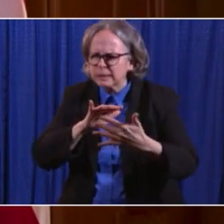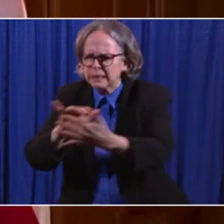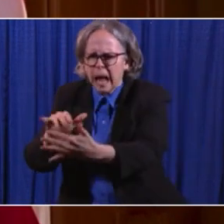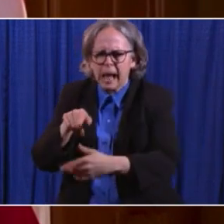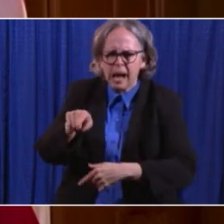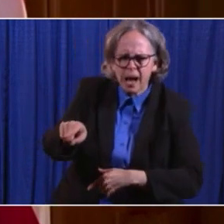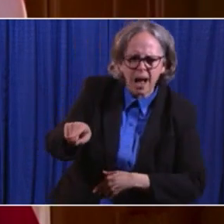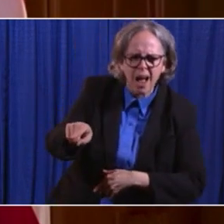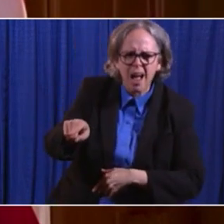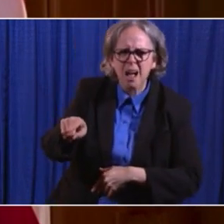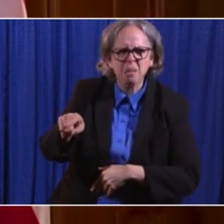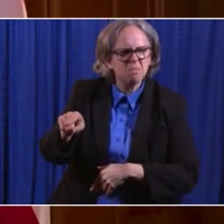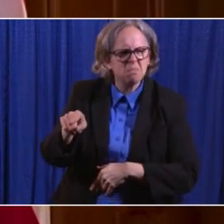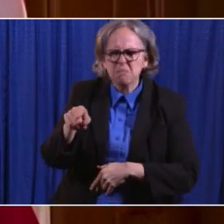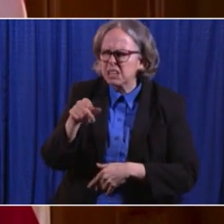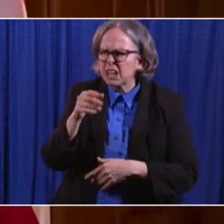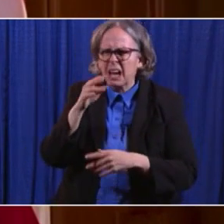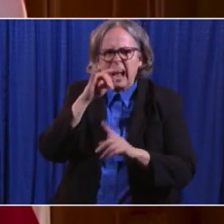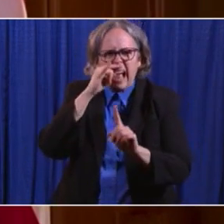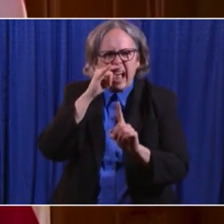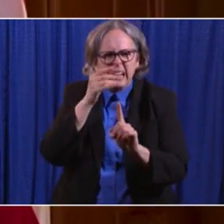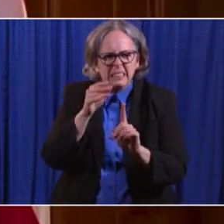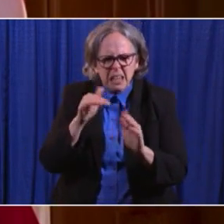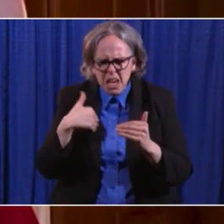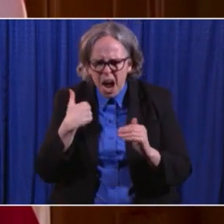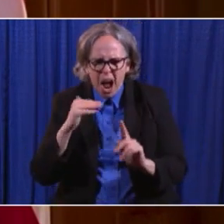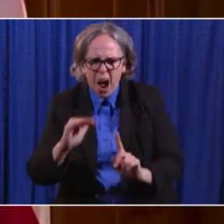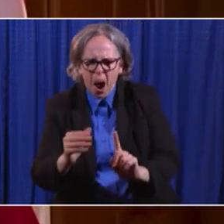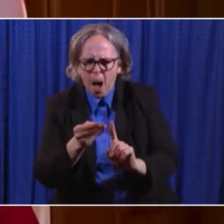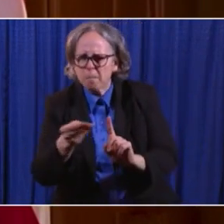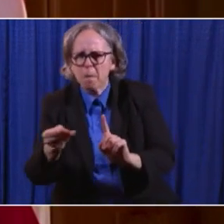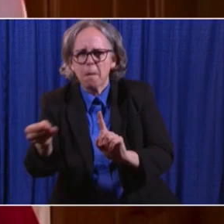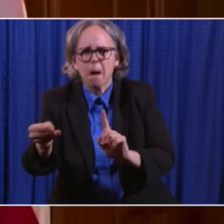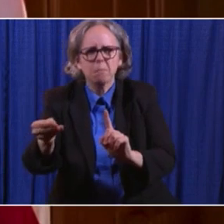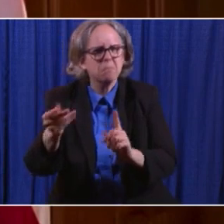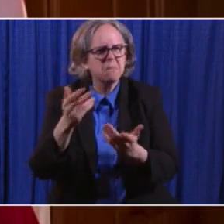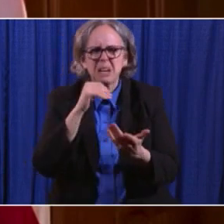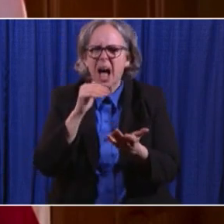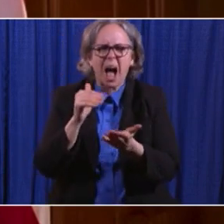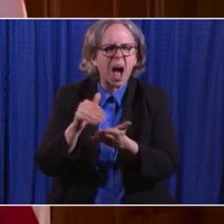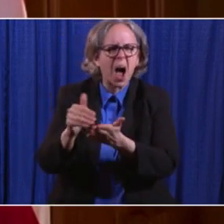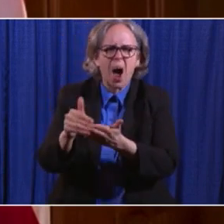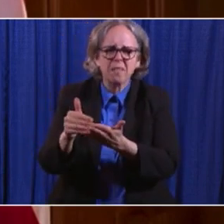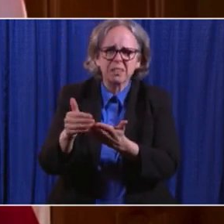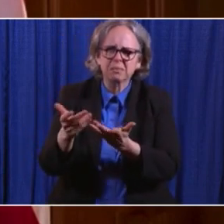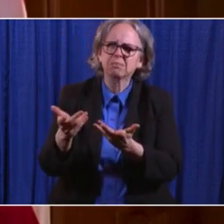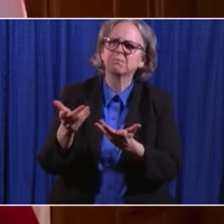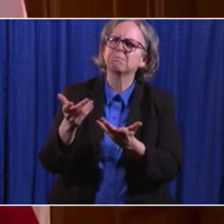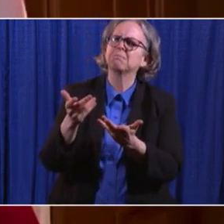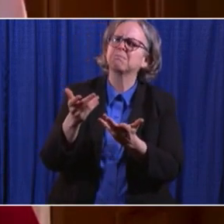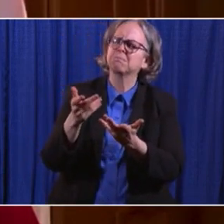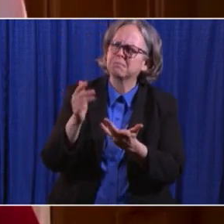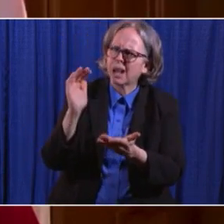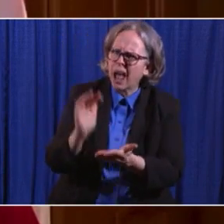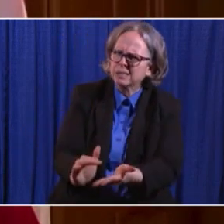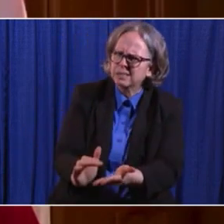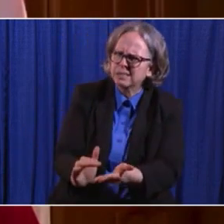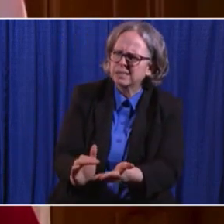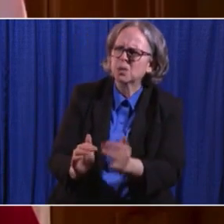virus and it does not spread in that classroom. So, really back to the